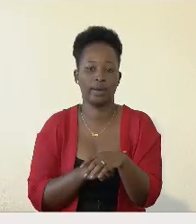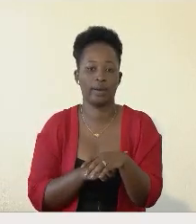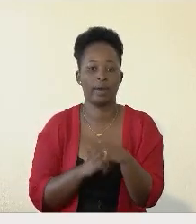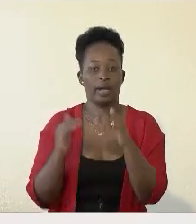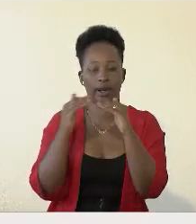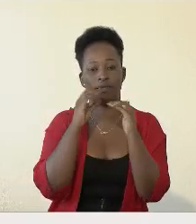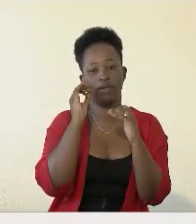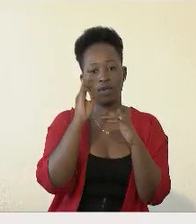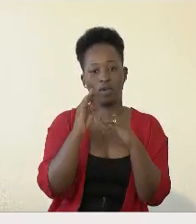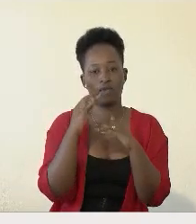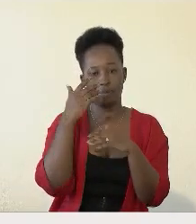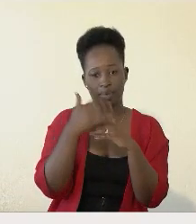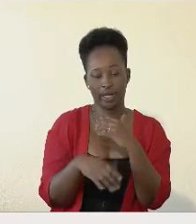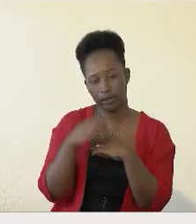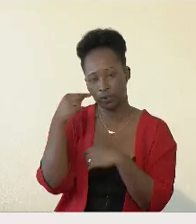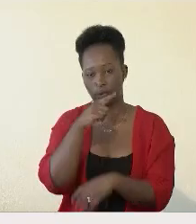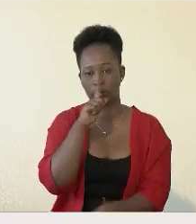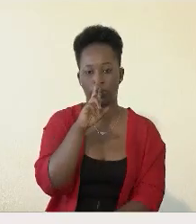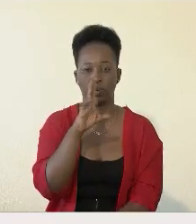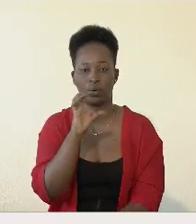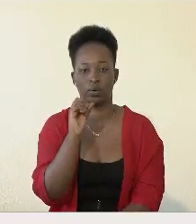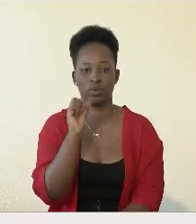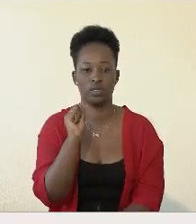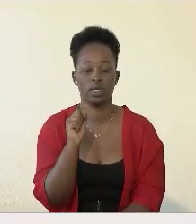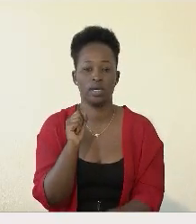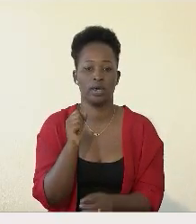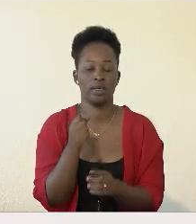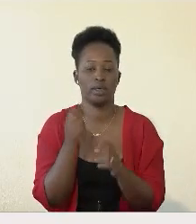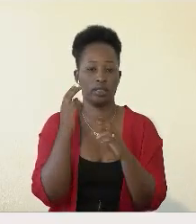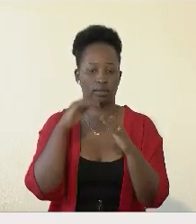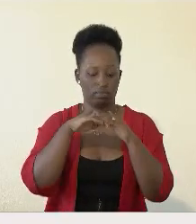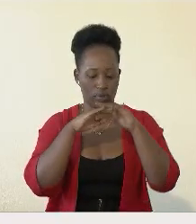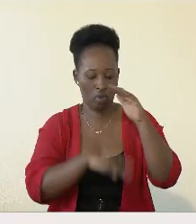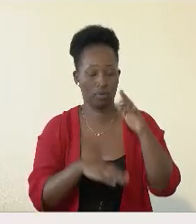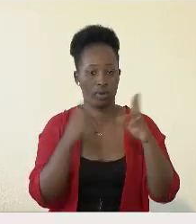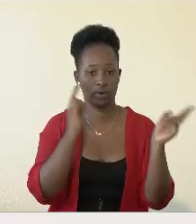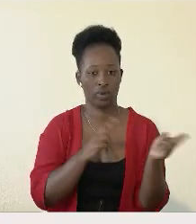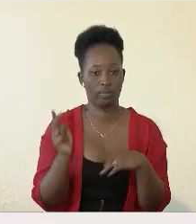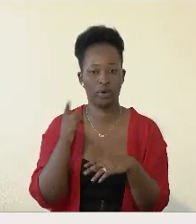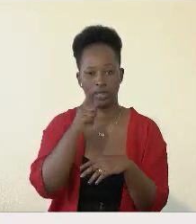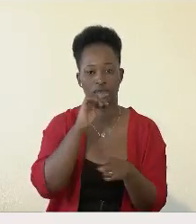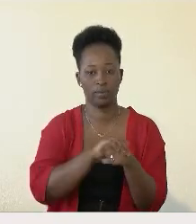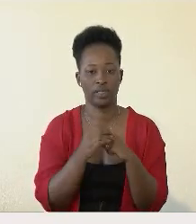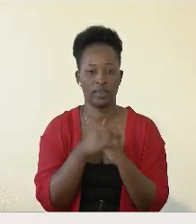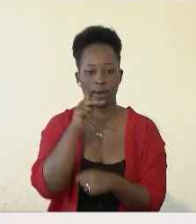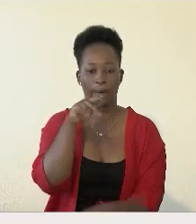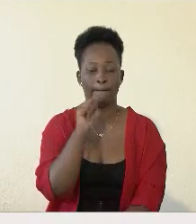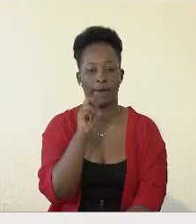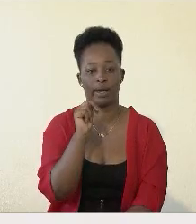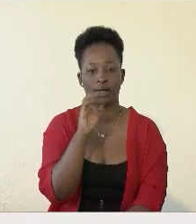level of glucose or blood glucose goes below normal, it stimulates the pancreas to